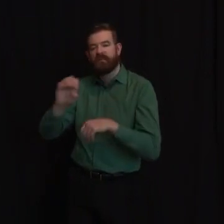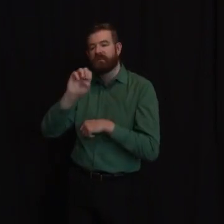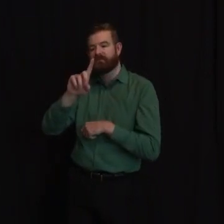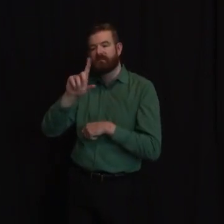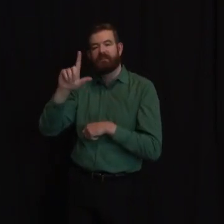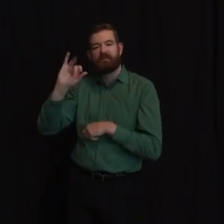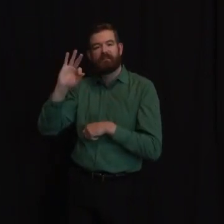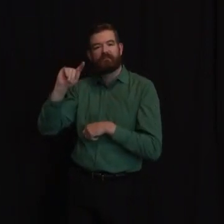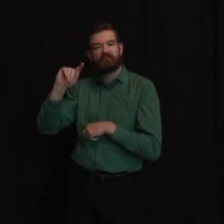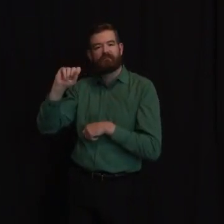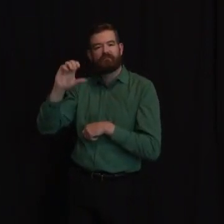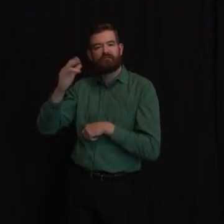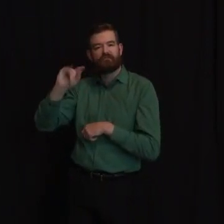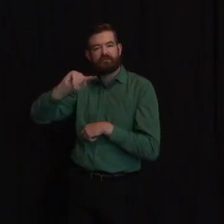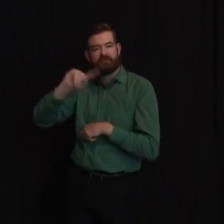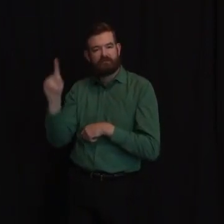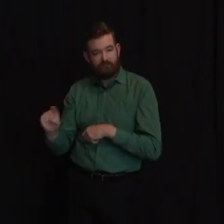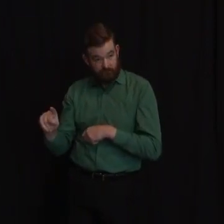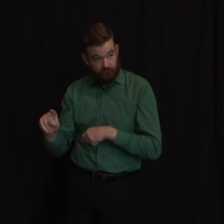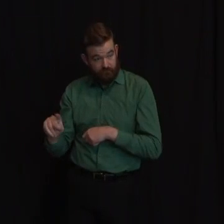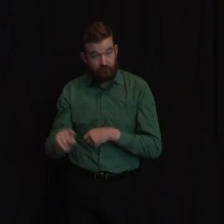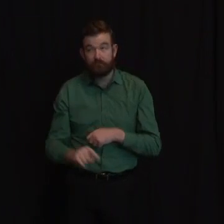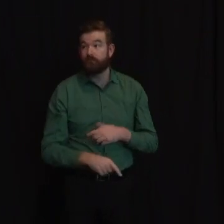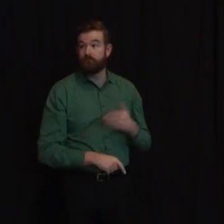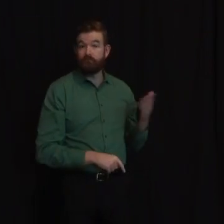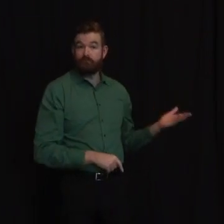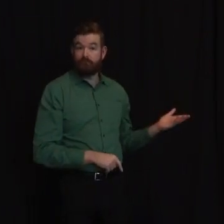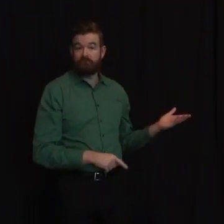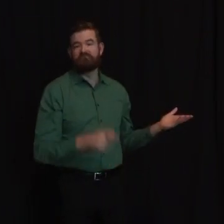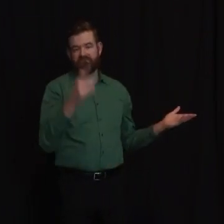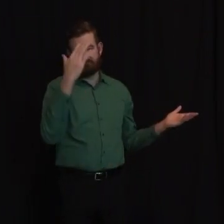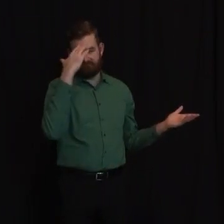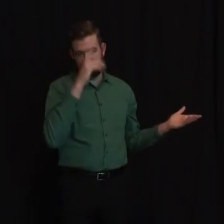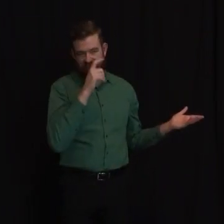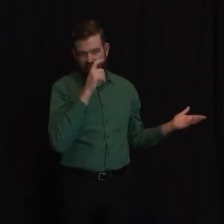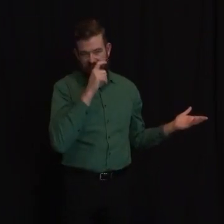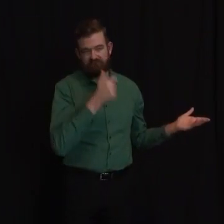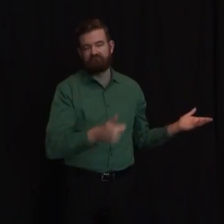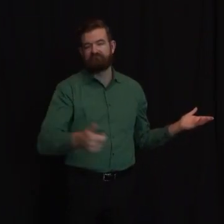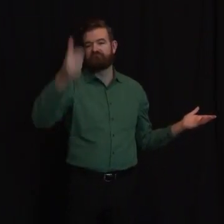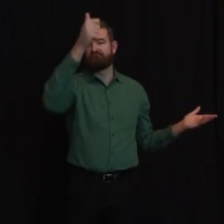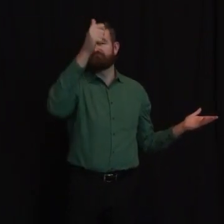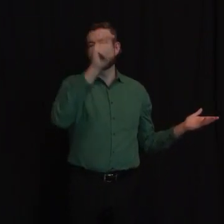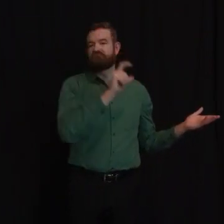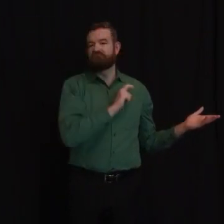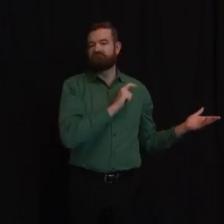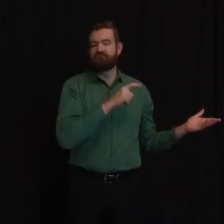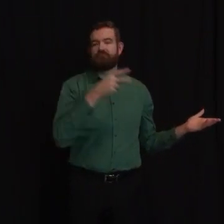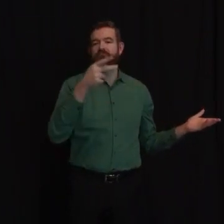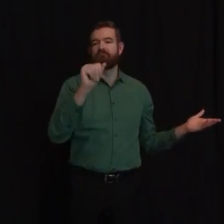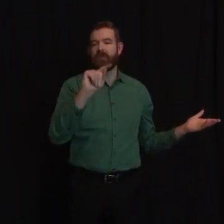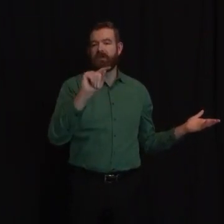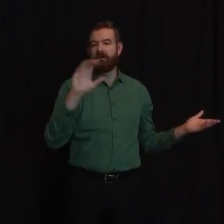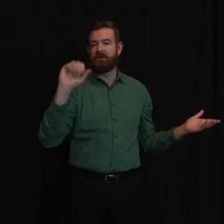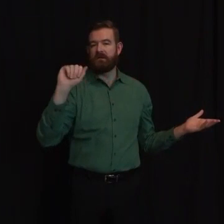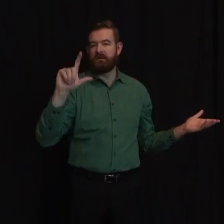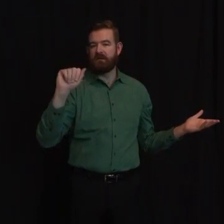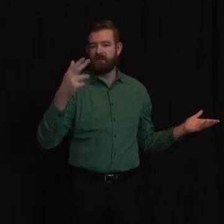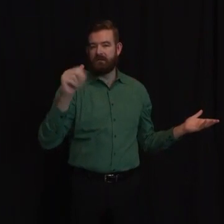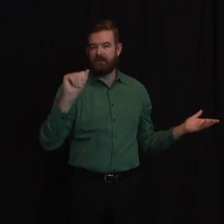us. And to my left, a guy, again, who needs no introduction, the Superintendent of the State Police, Colonel Pat Callahan. We've got Jared Maples, Director of